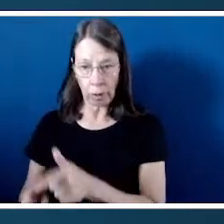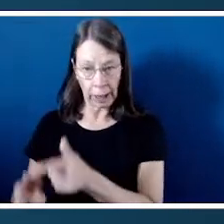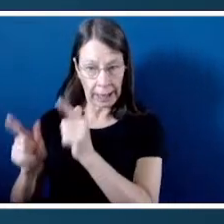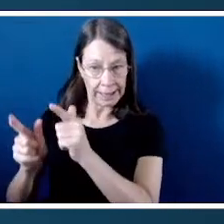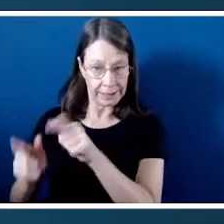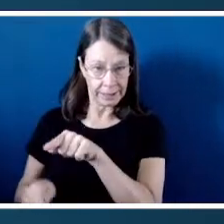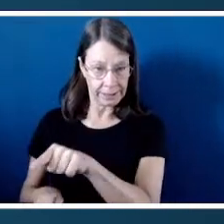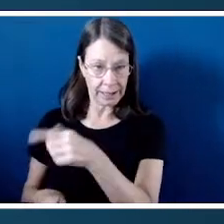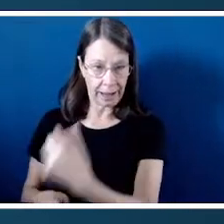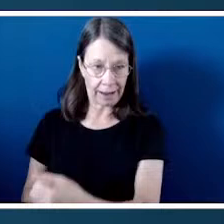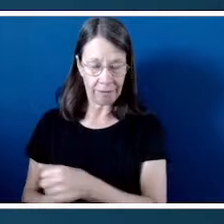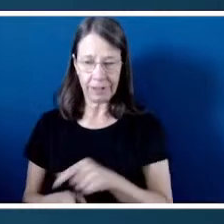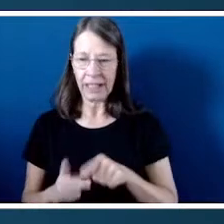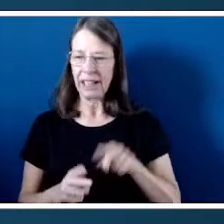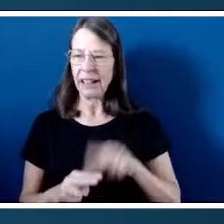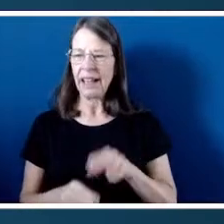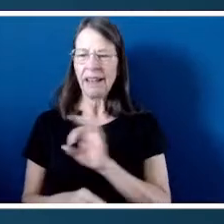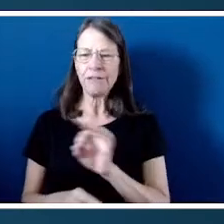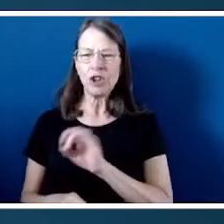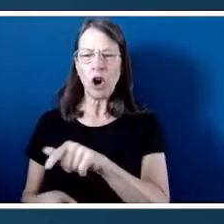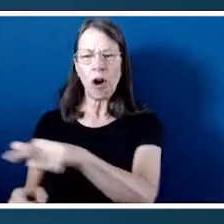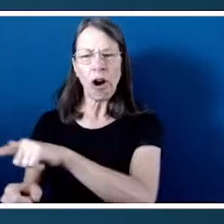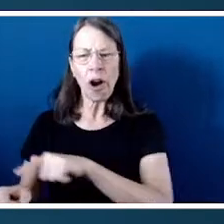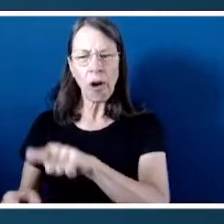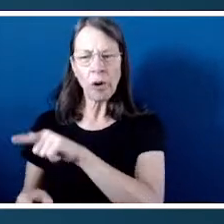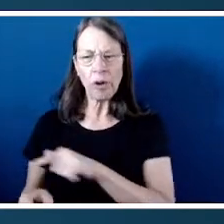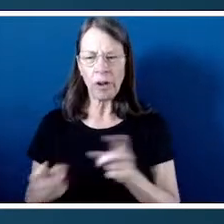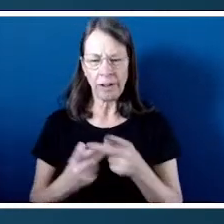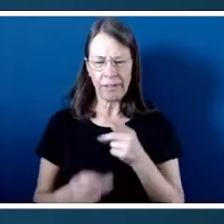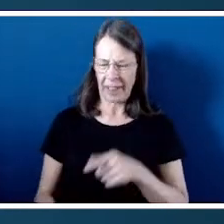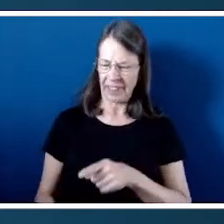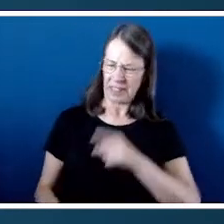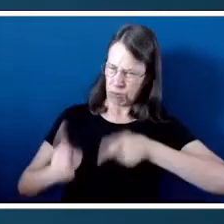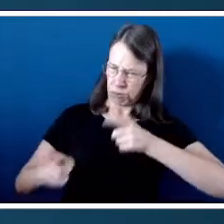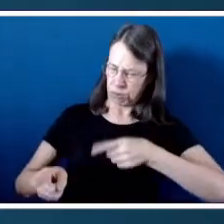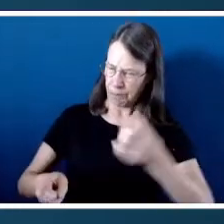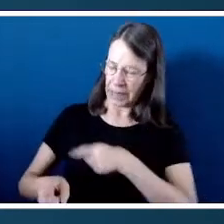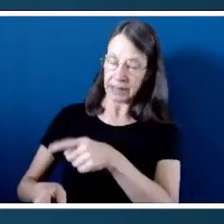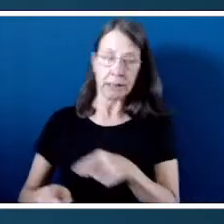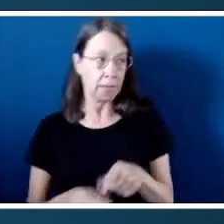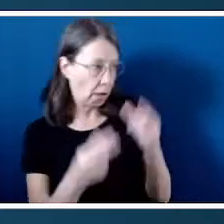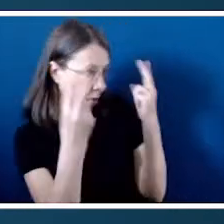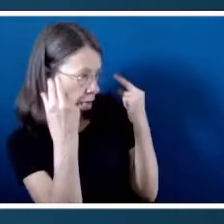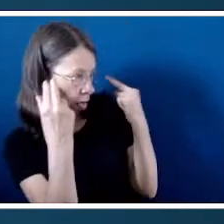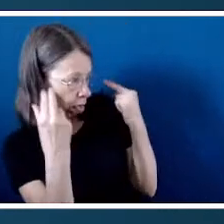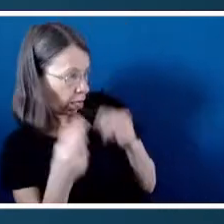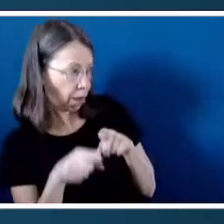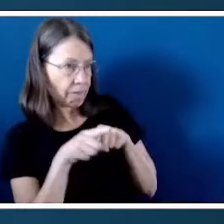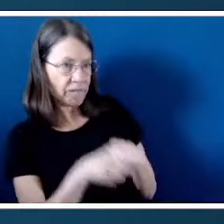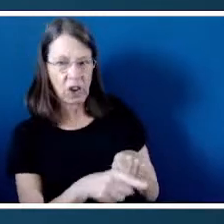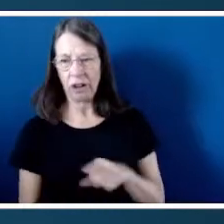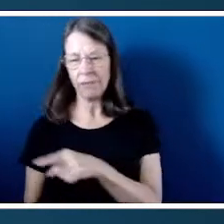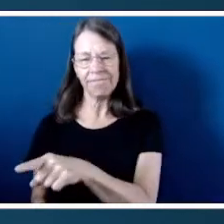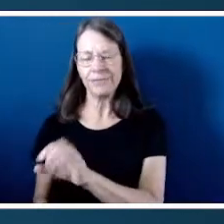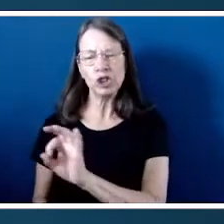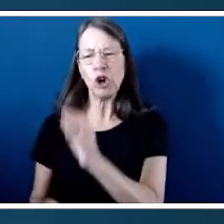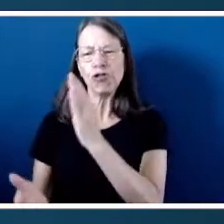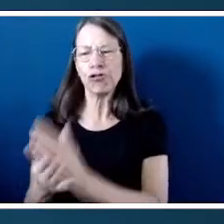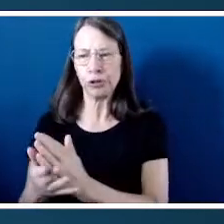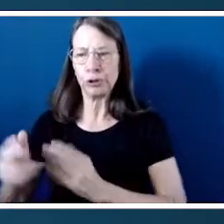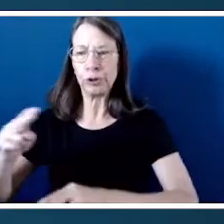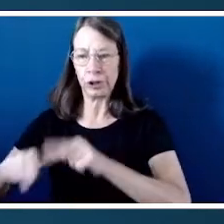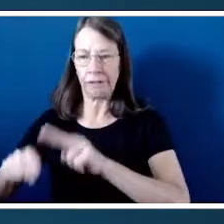is not development. All development must be locally led. All development